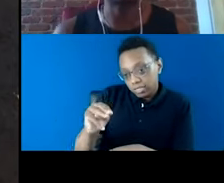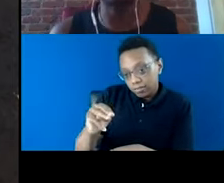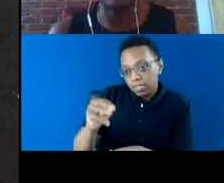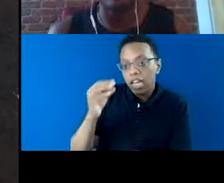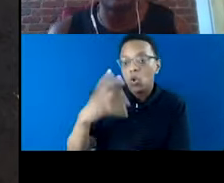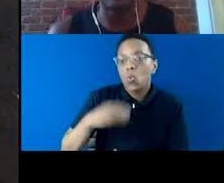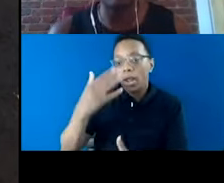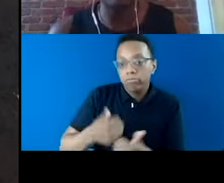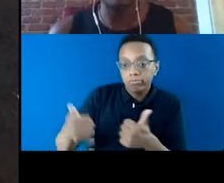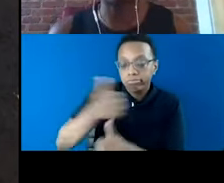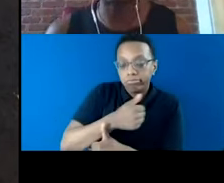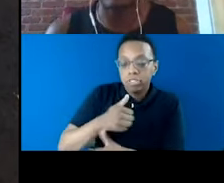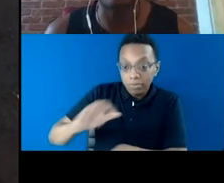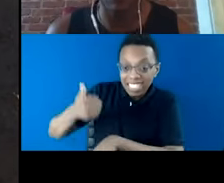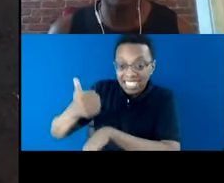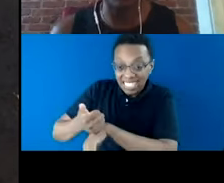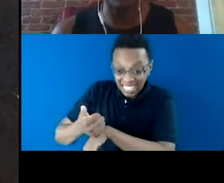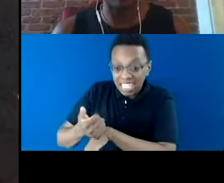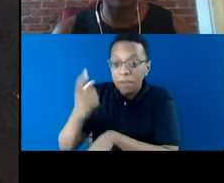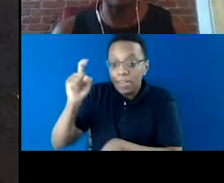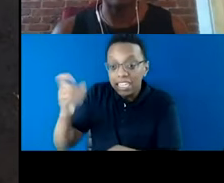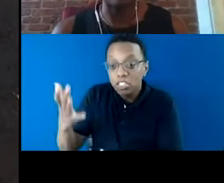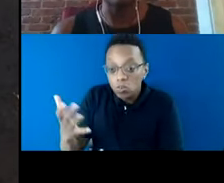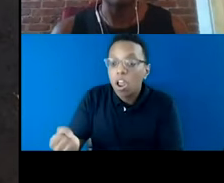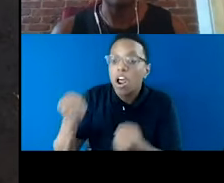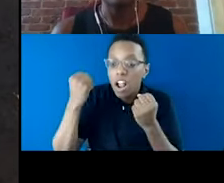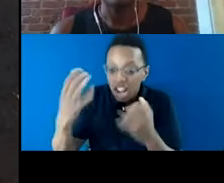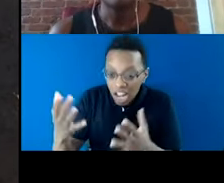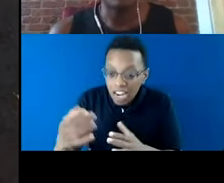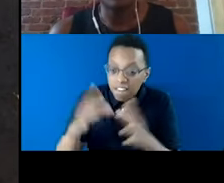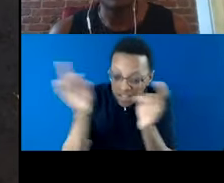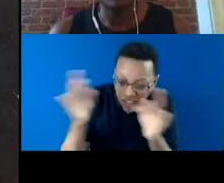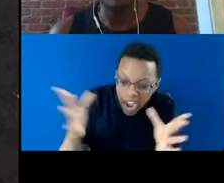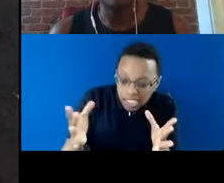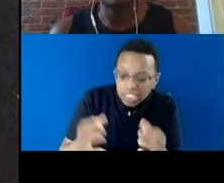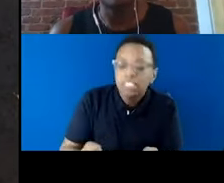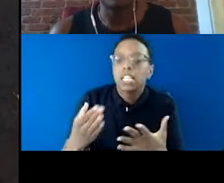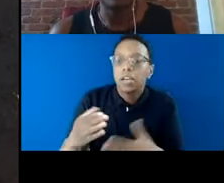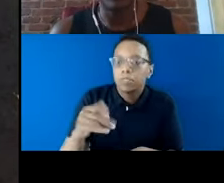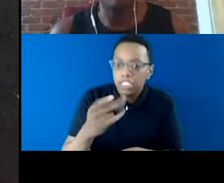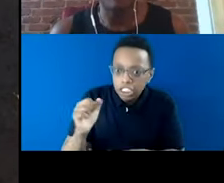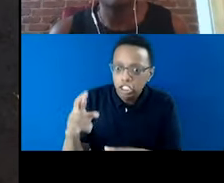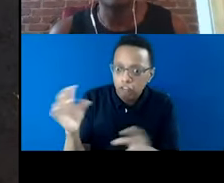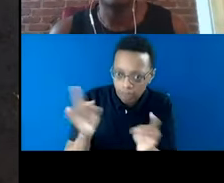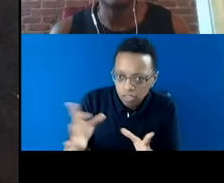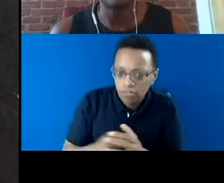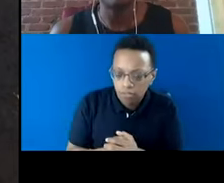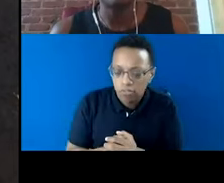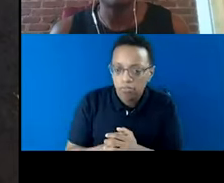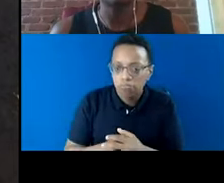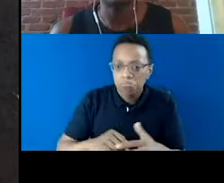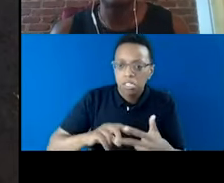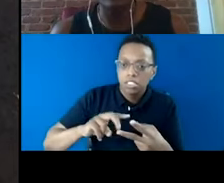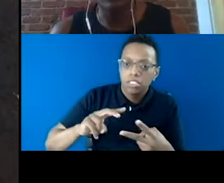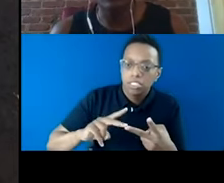just a ton of violence against people, and a lot of that was gender violence. Second, we're going to hear stories of African indigenous